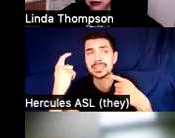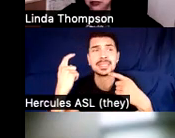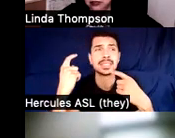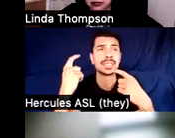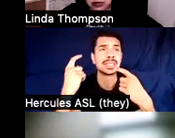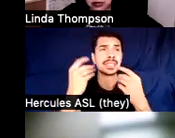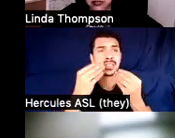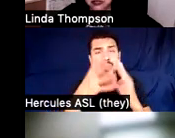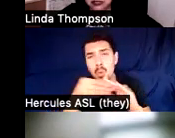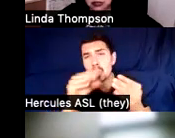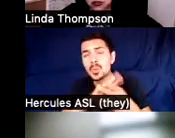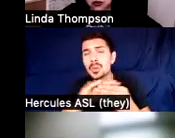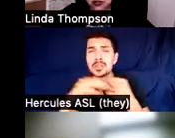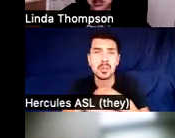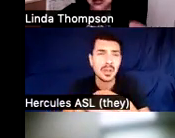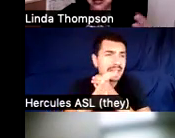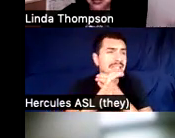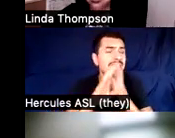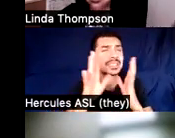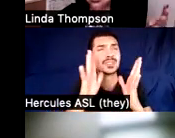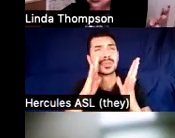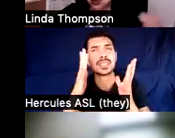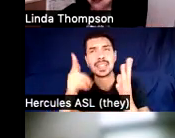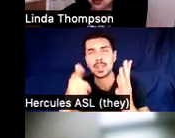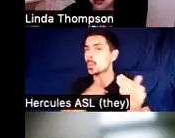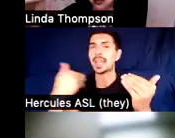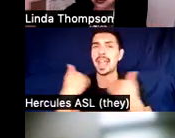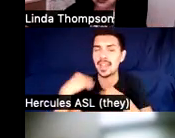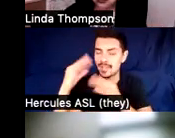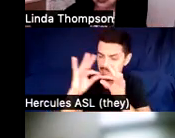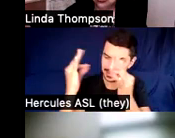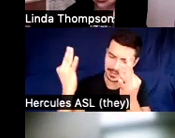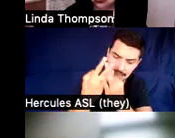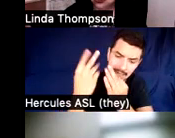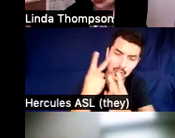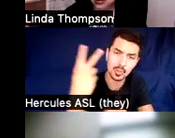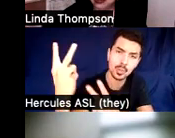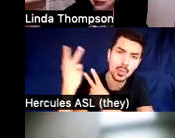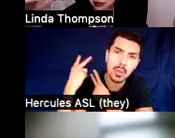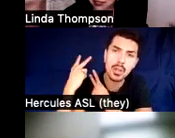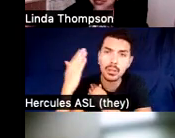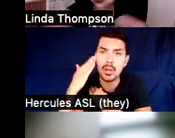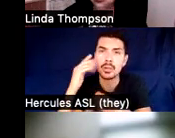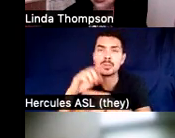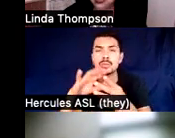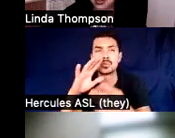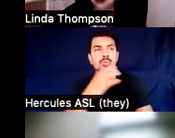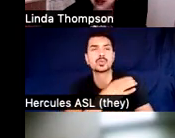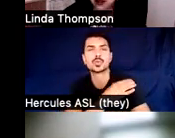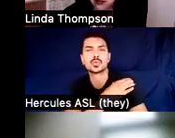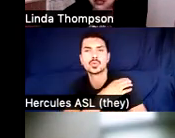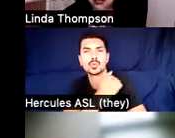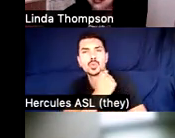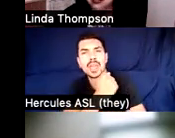think there is an ancestral connection to trauma and to strength. So that